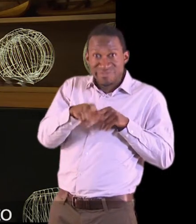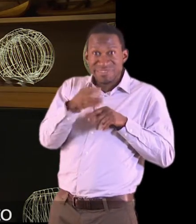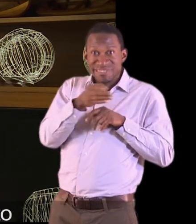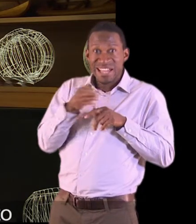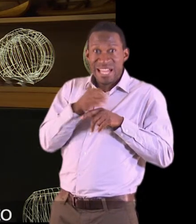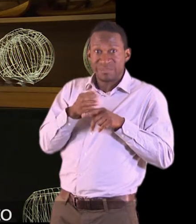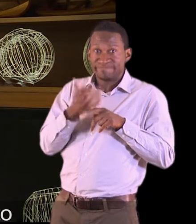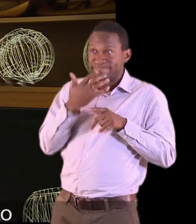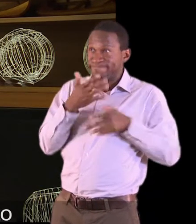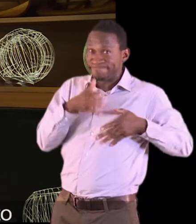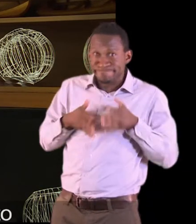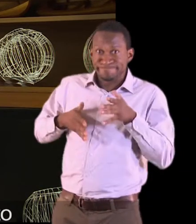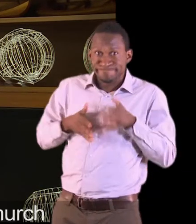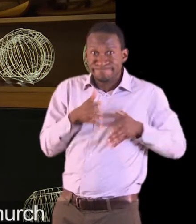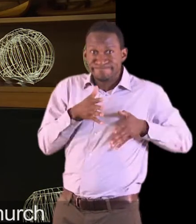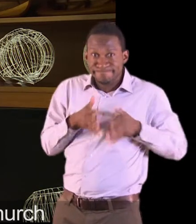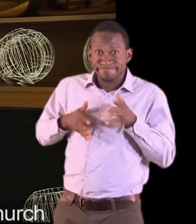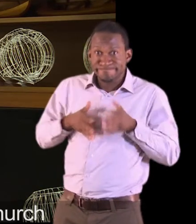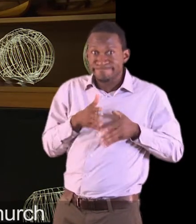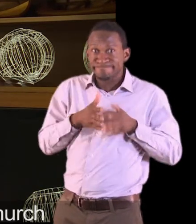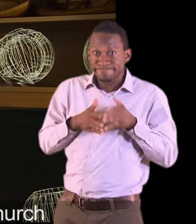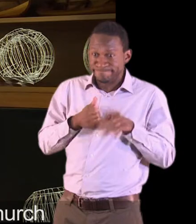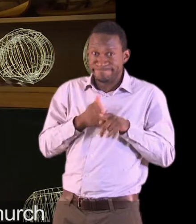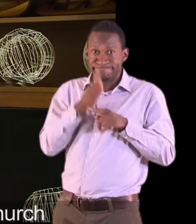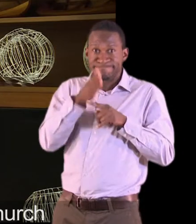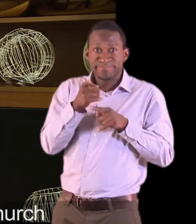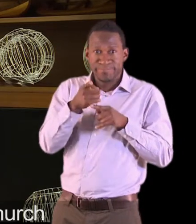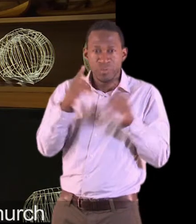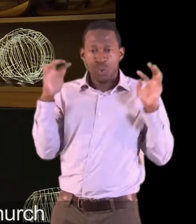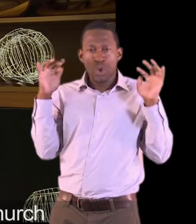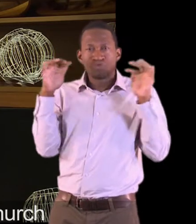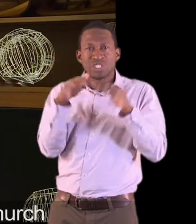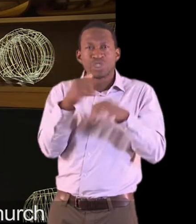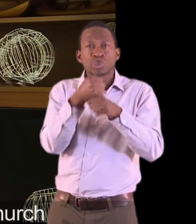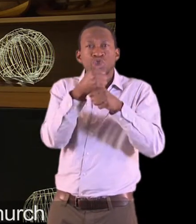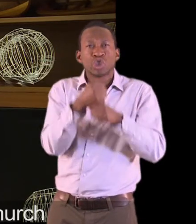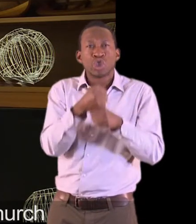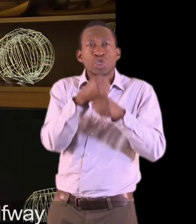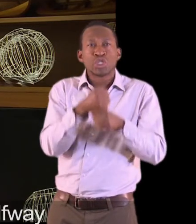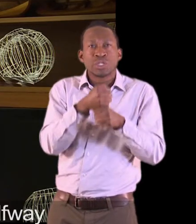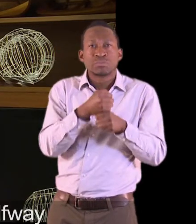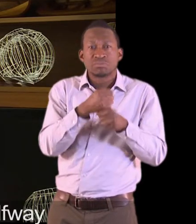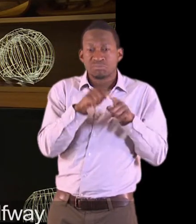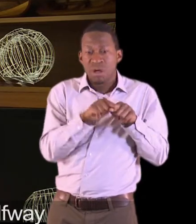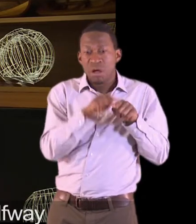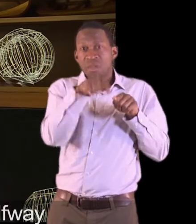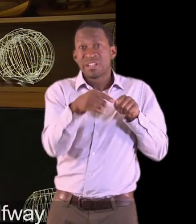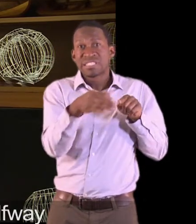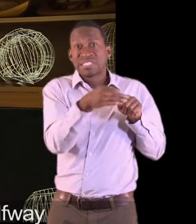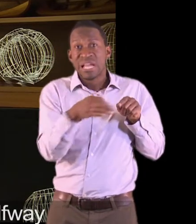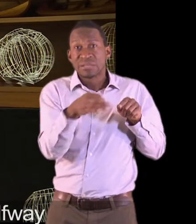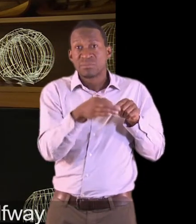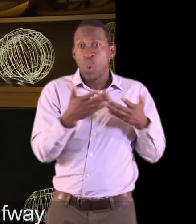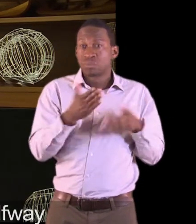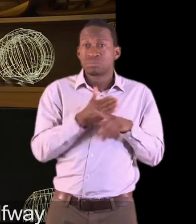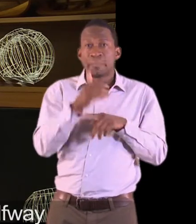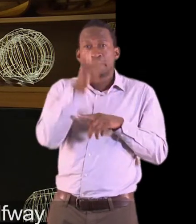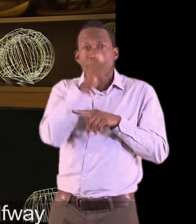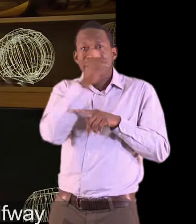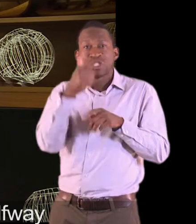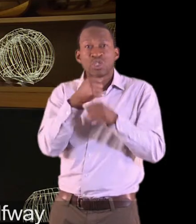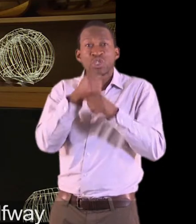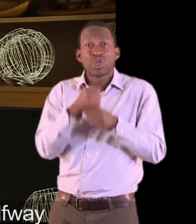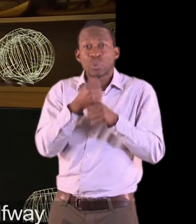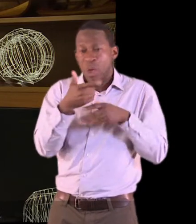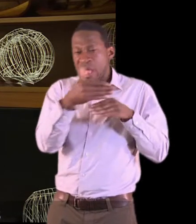right through the town to the Congregational Church at the other end of town, or the Baptist Church halfway down, or